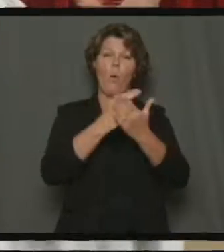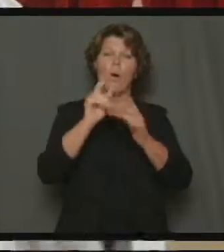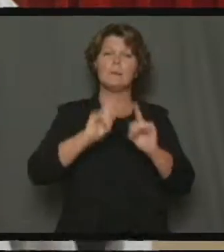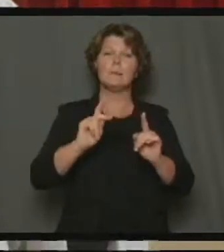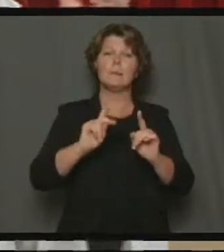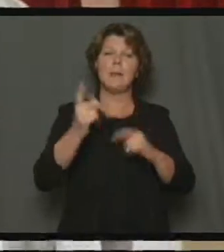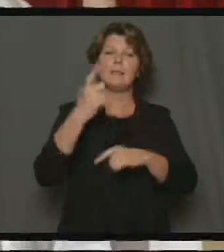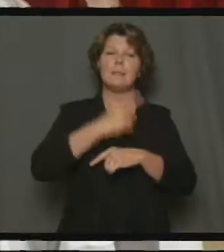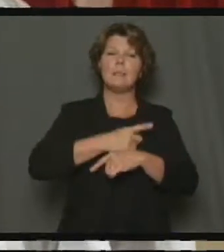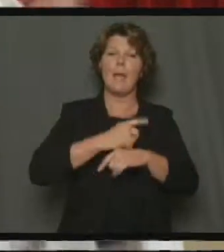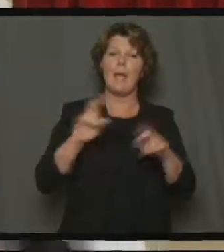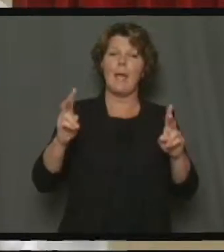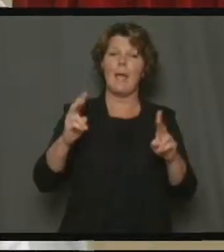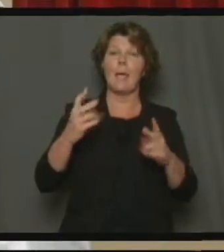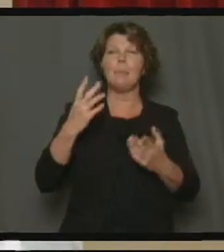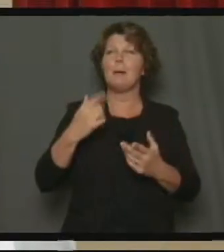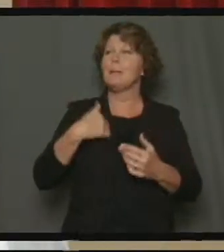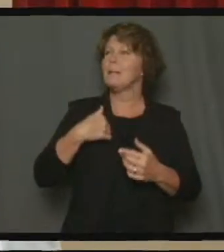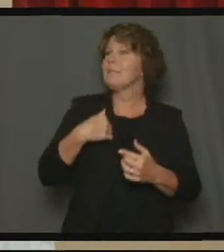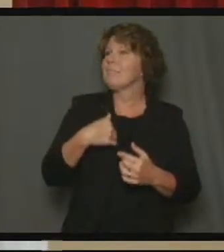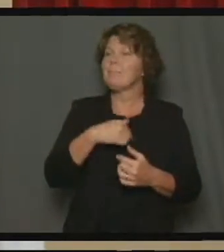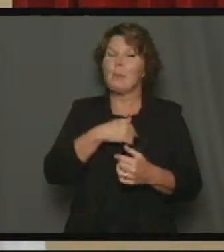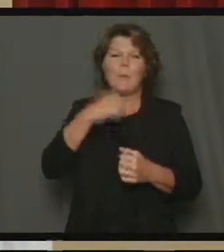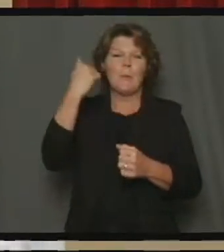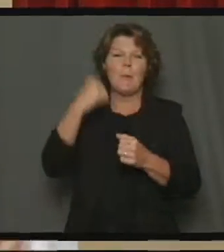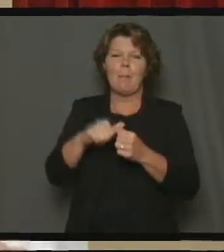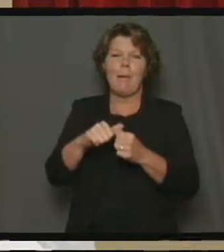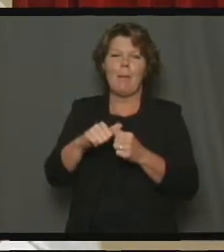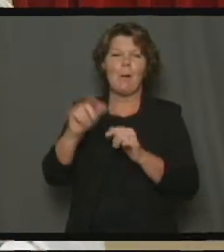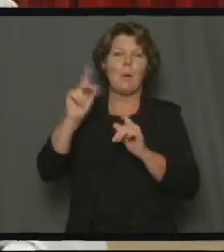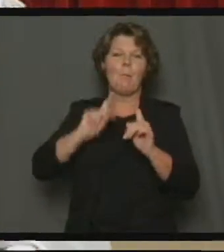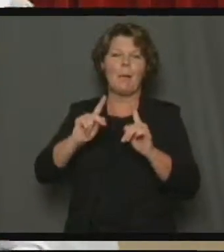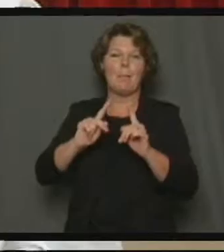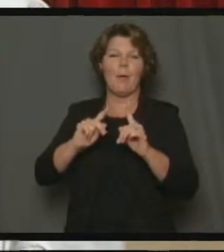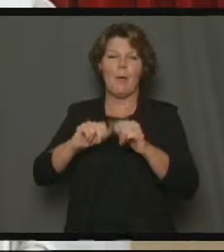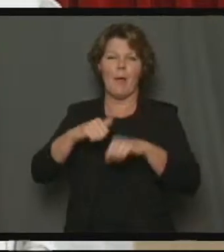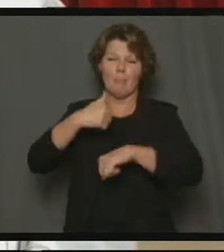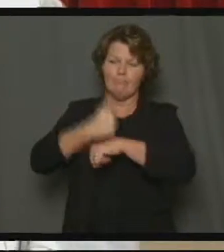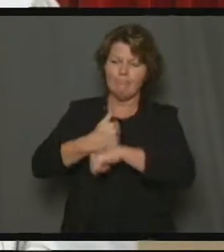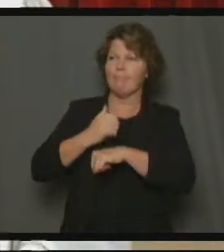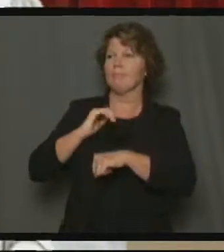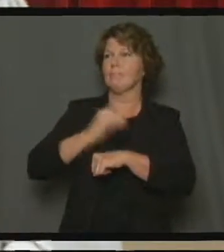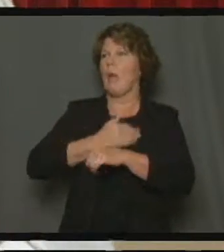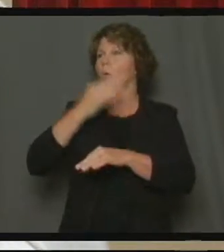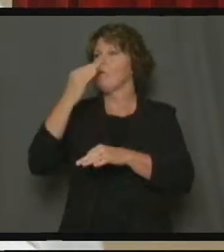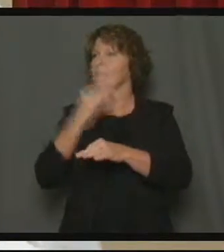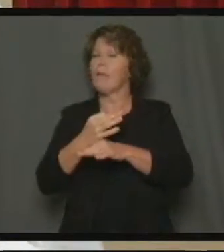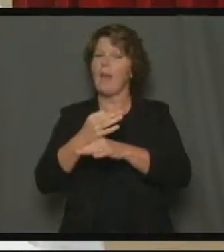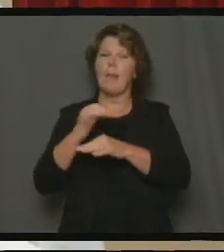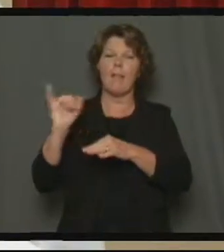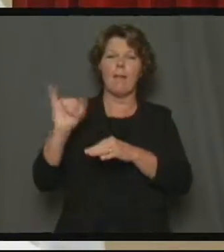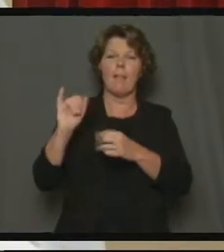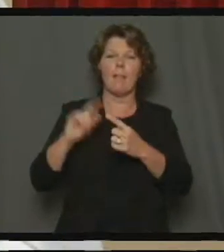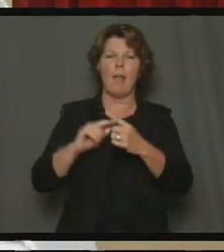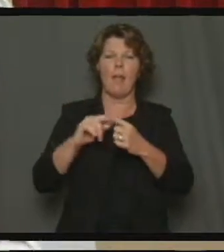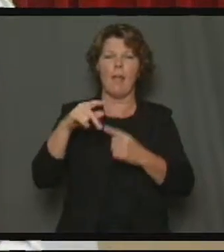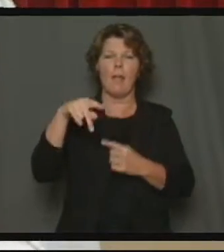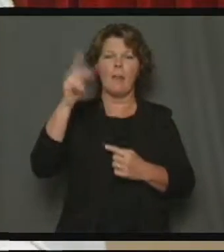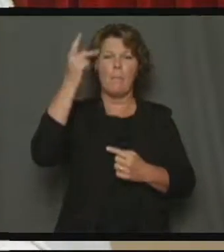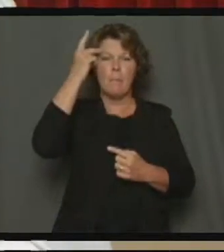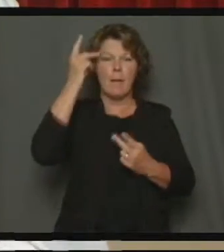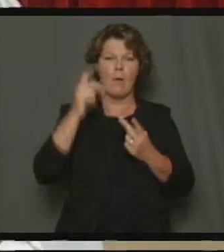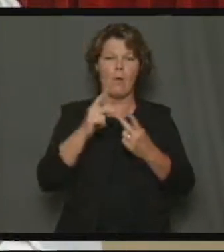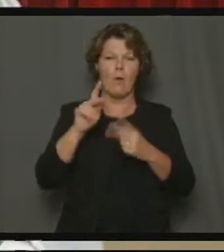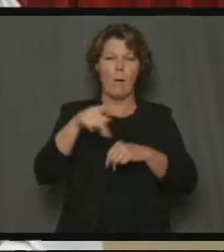cheerfully remembering the stalwarts of our faith, those heroes of Christianity like St. Peter,